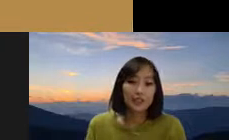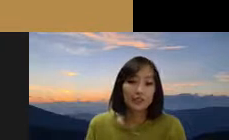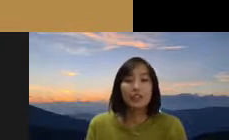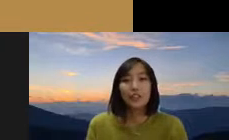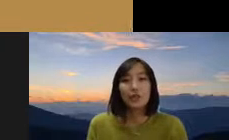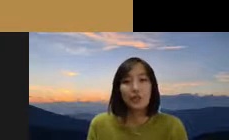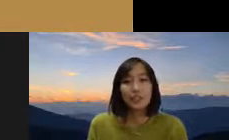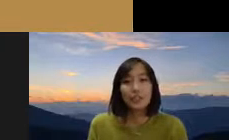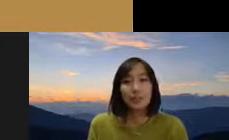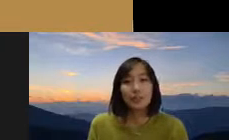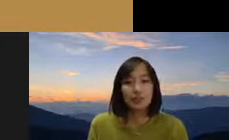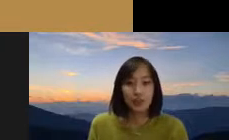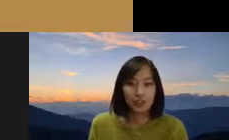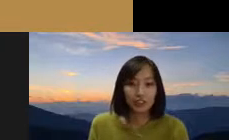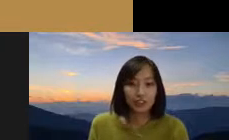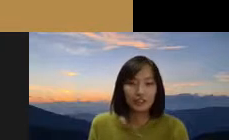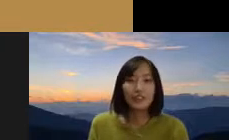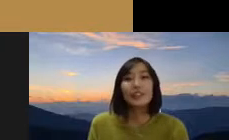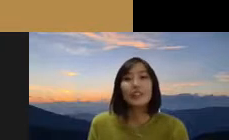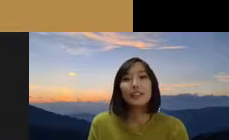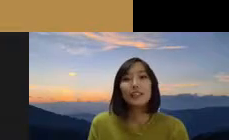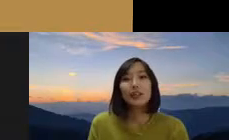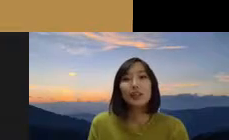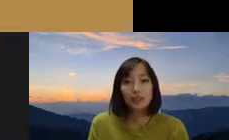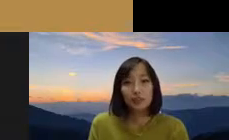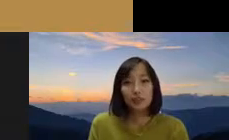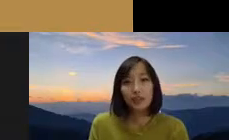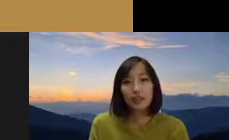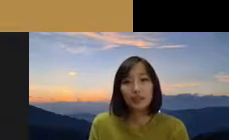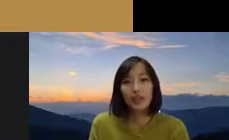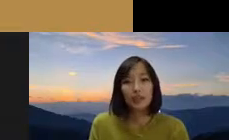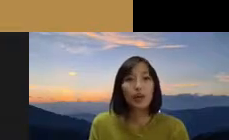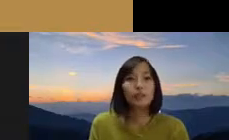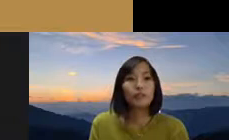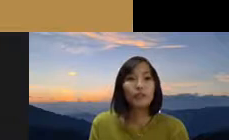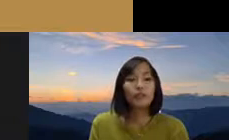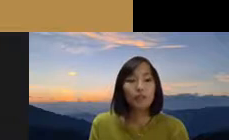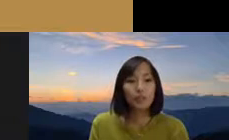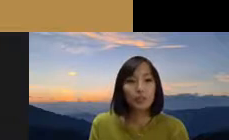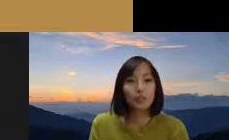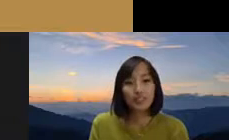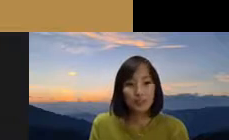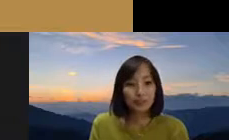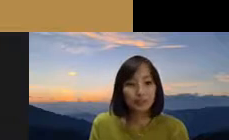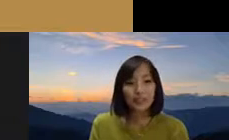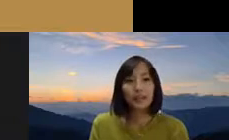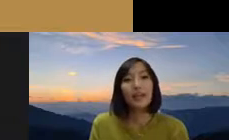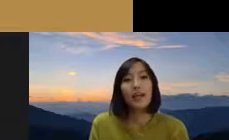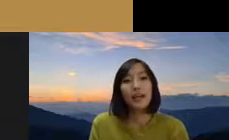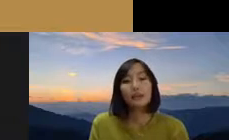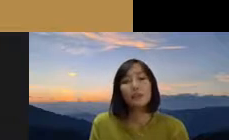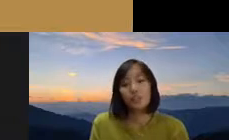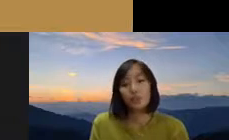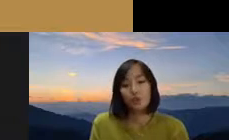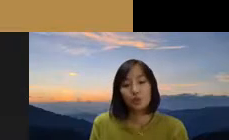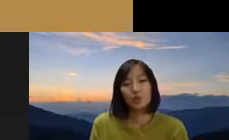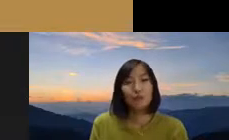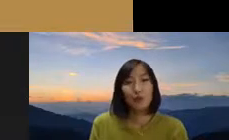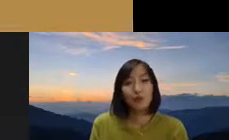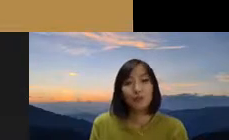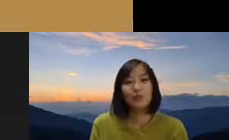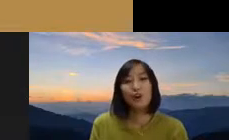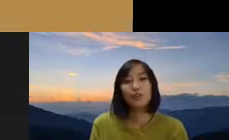2030 Agenda, the UN Disability Strategy, the Convention on the Rights of People with Disability, and